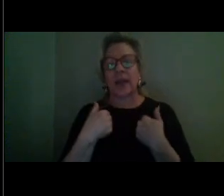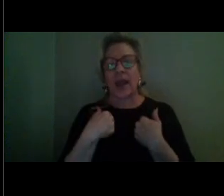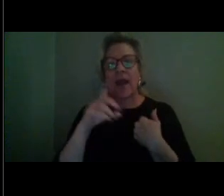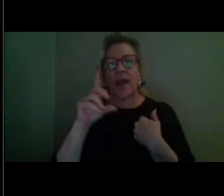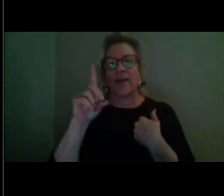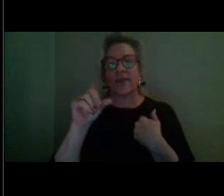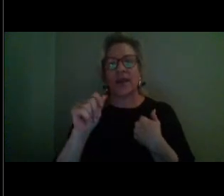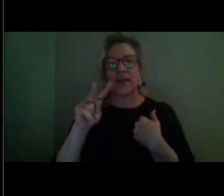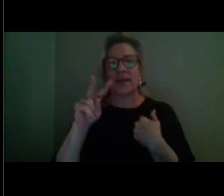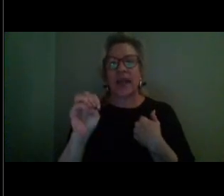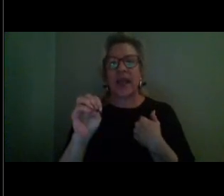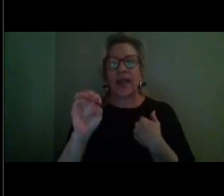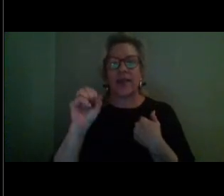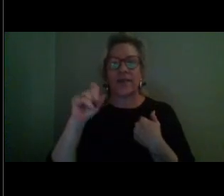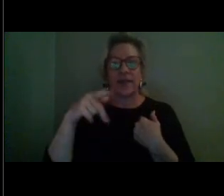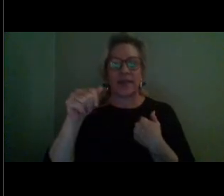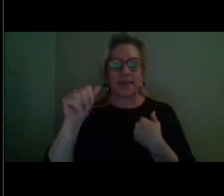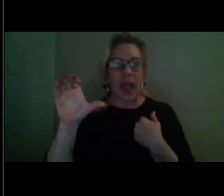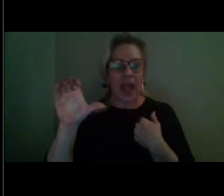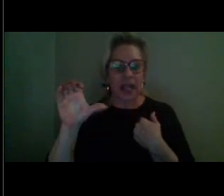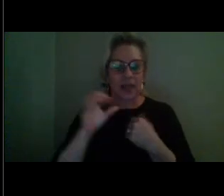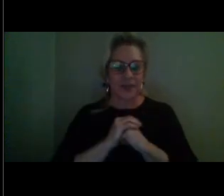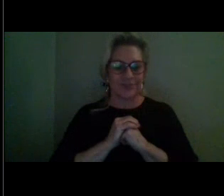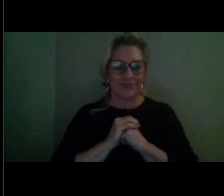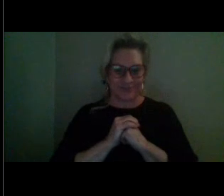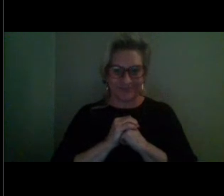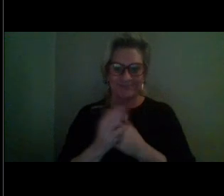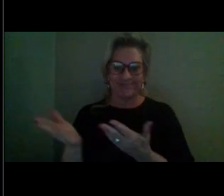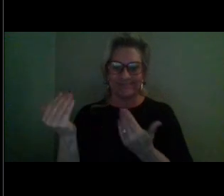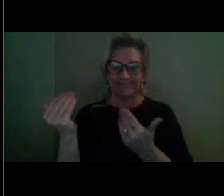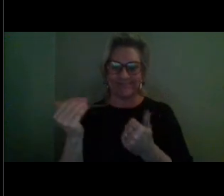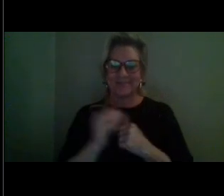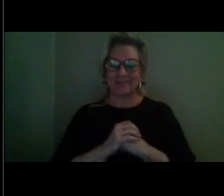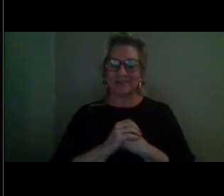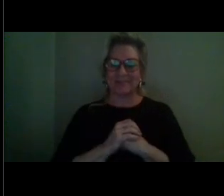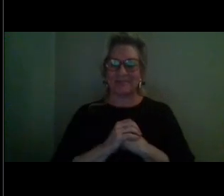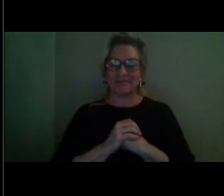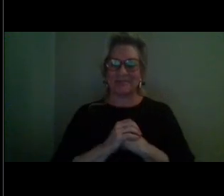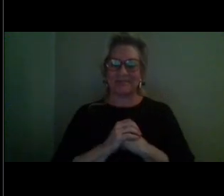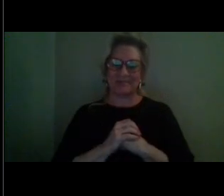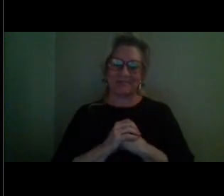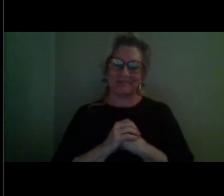Dave Spack. Dave, you're free to unmute yourself and make a comment.